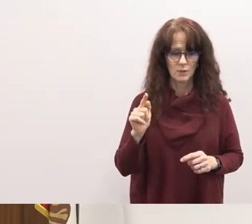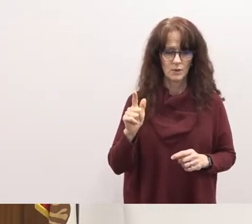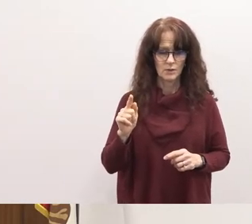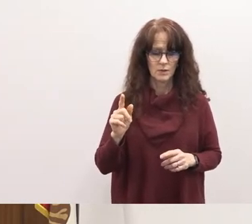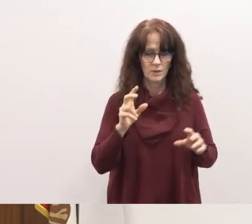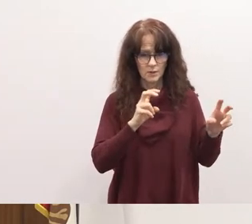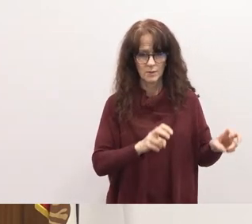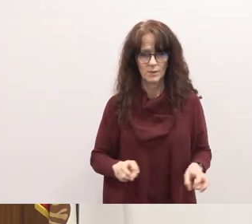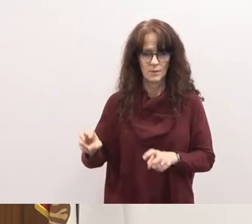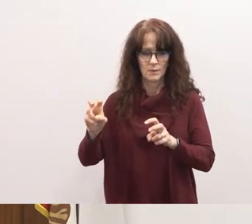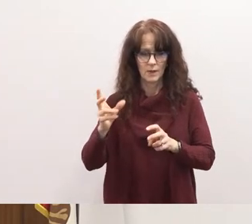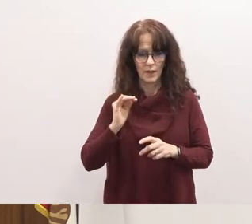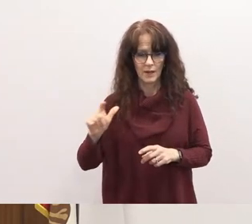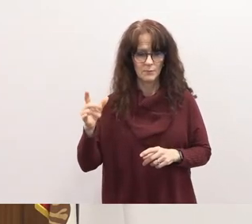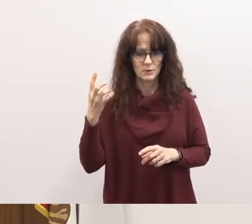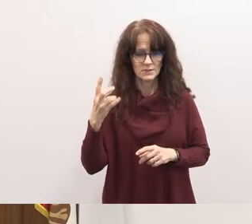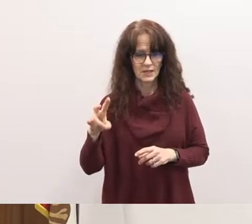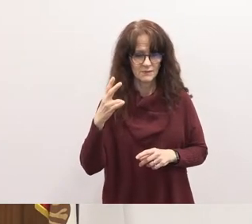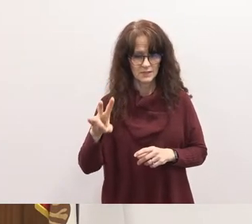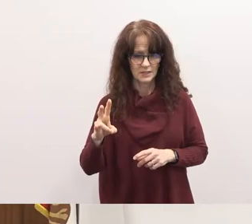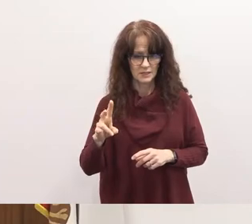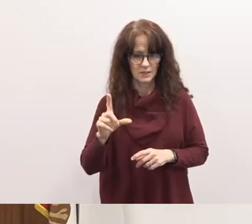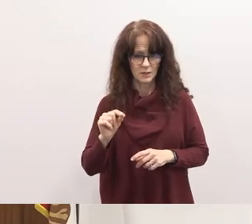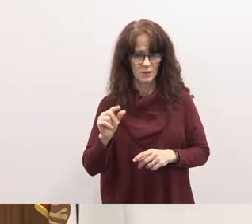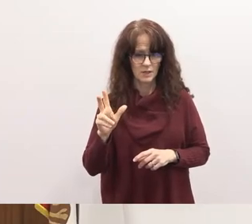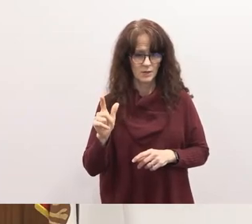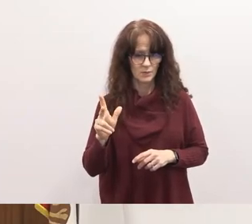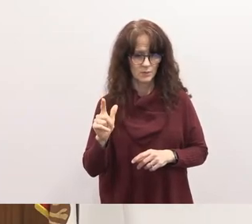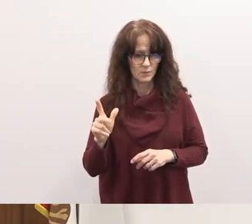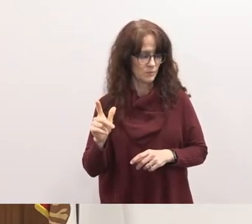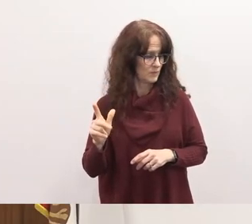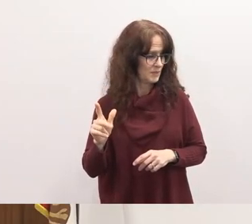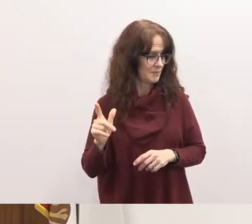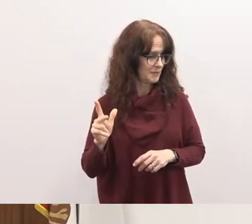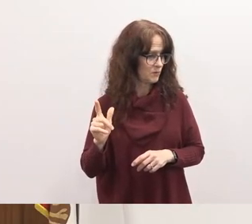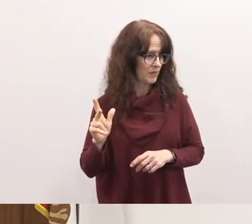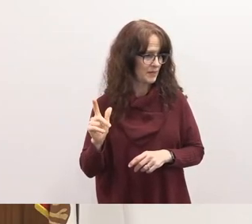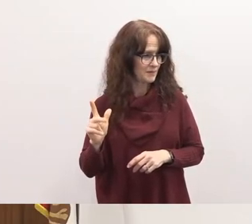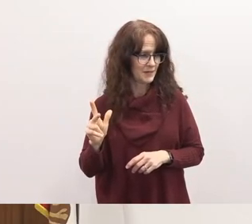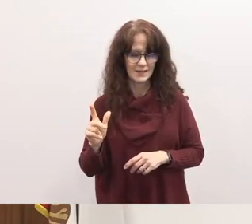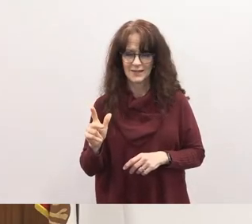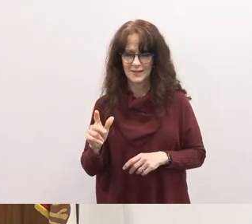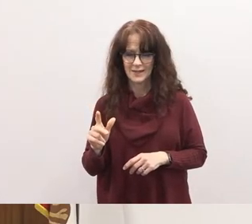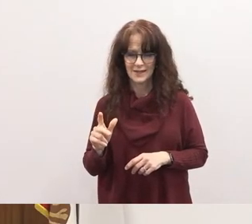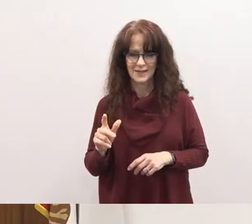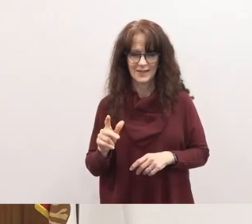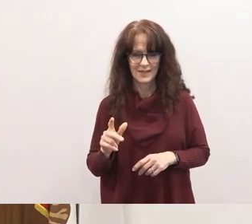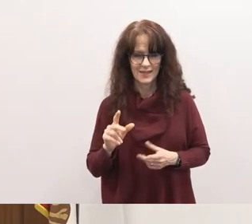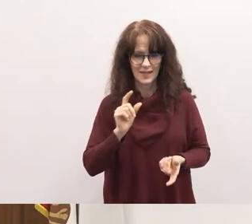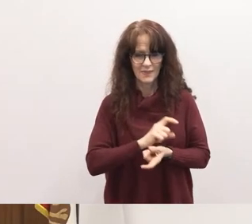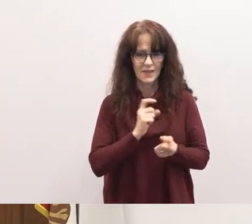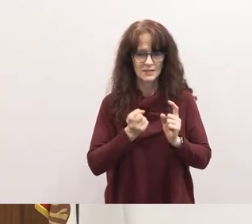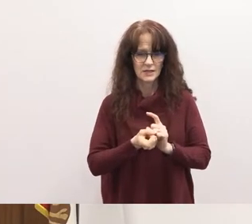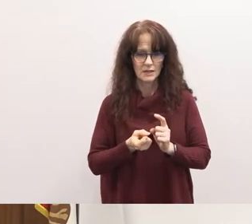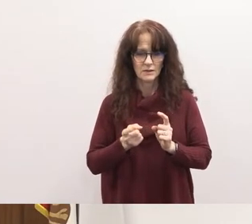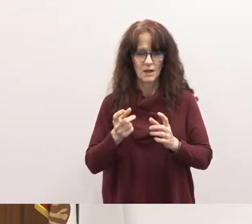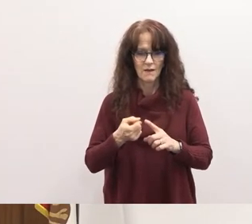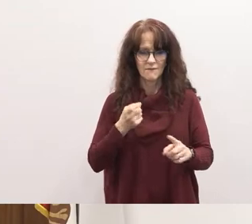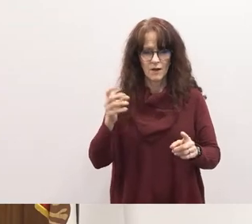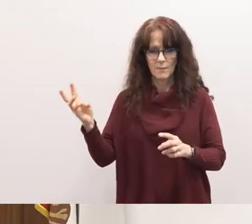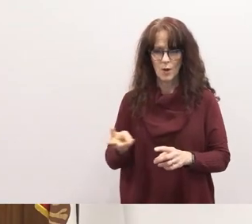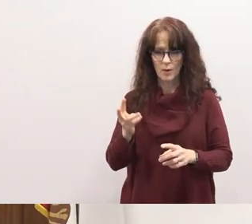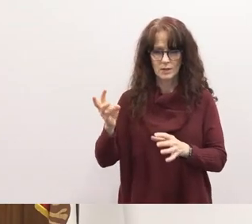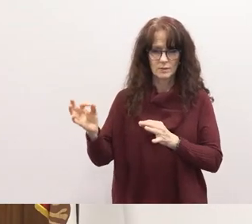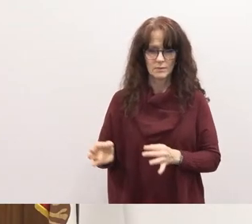19th, 2023 to April 17th, 2023. And I will note that the change means it goes from a